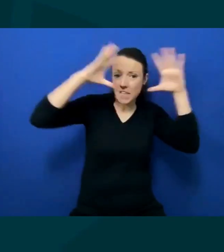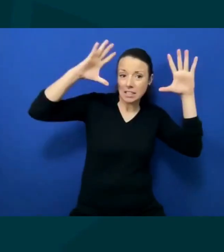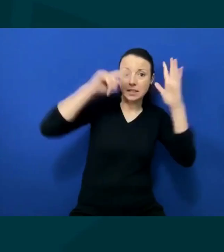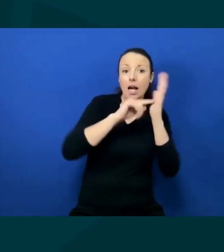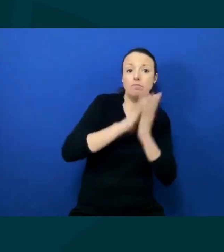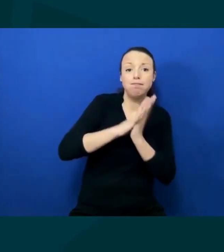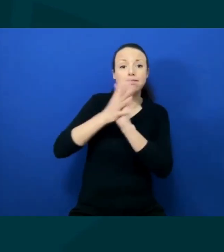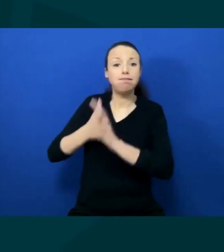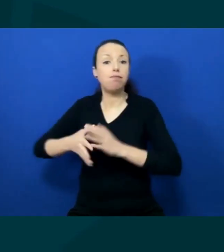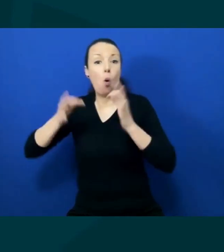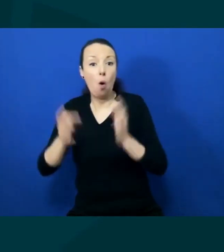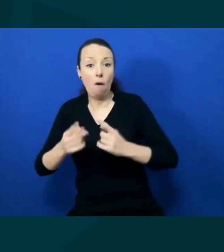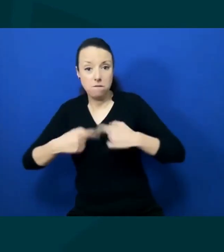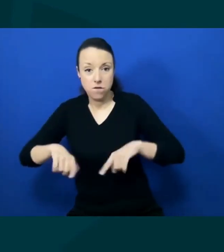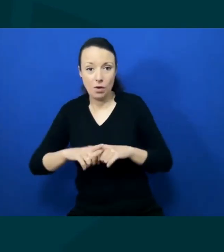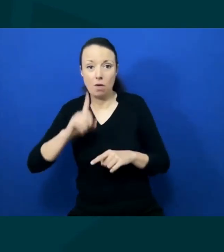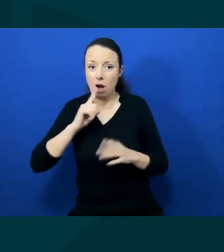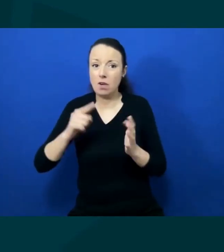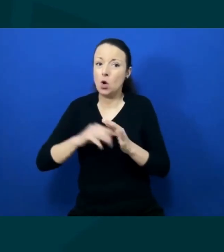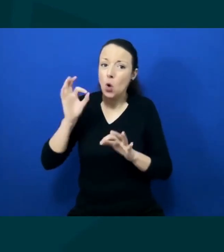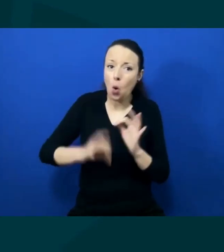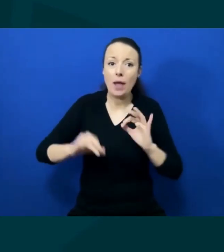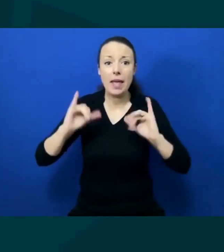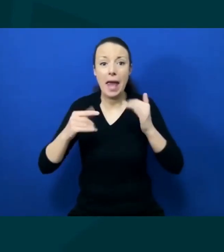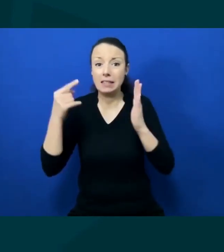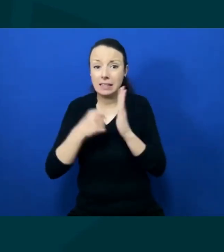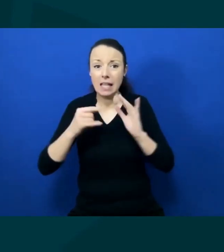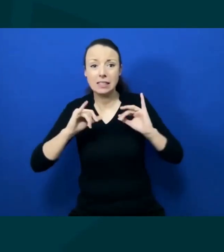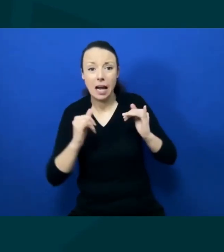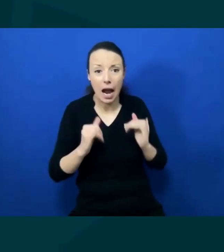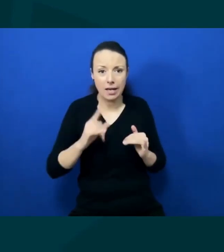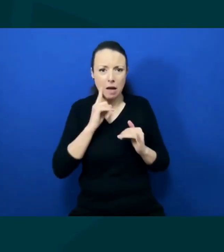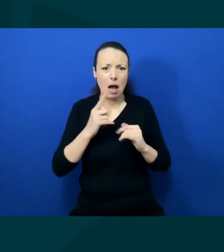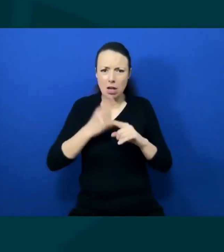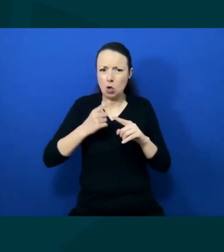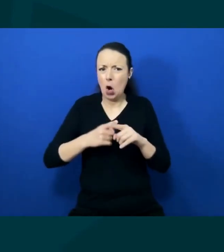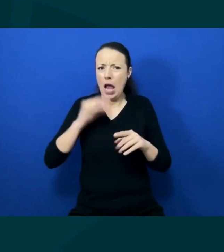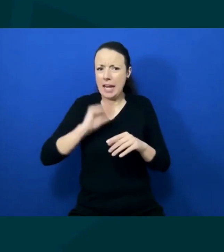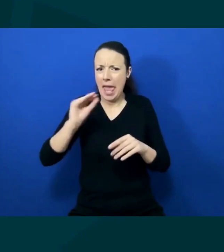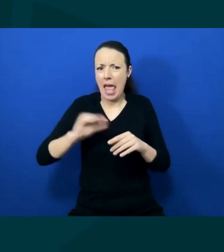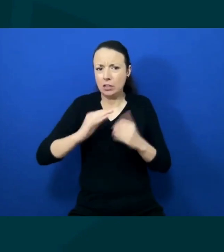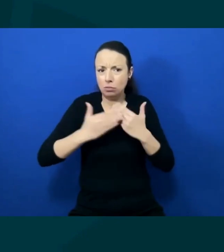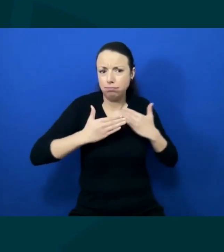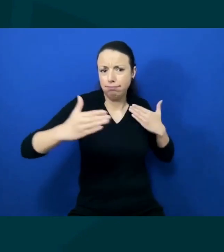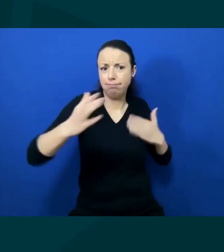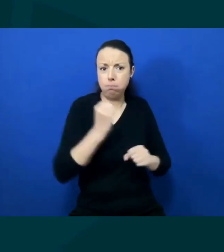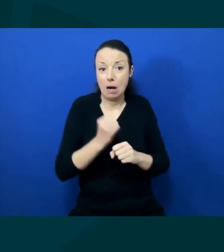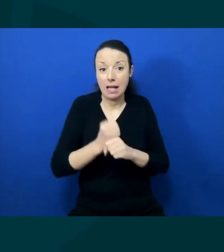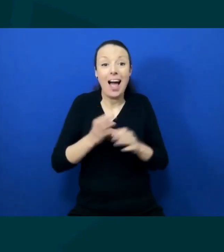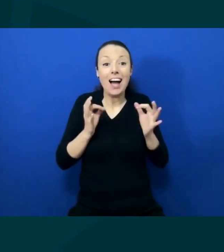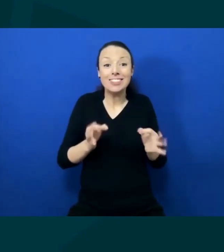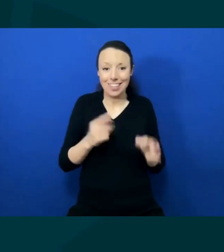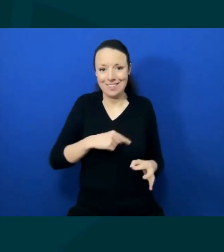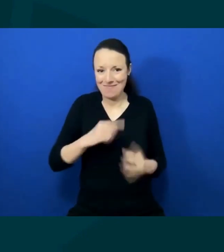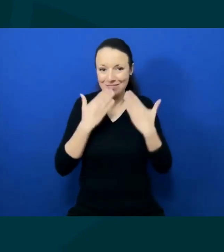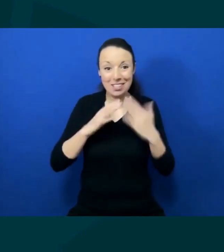but from the whole way, from vision to tangible results and indicators, there is a long way. So we